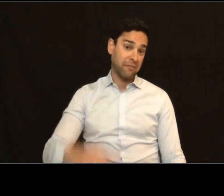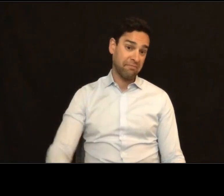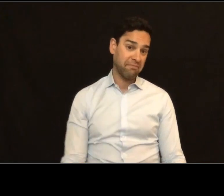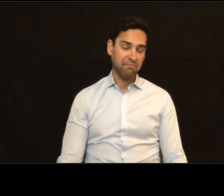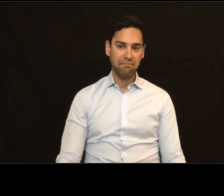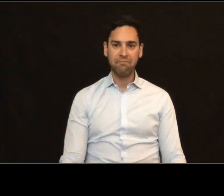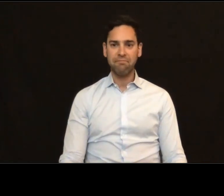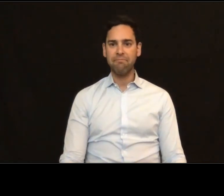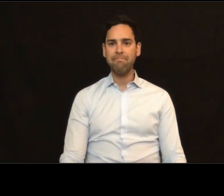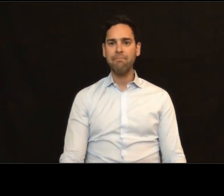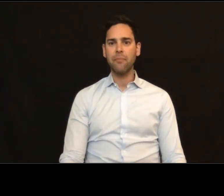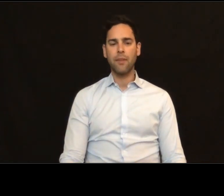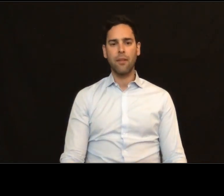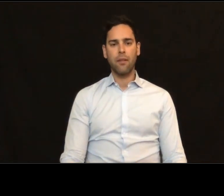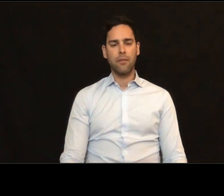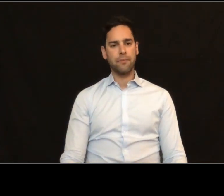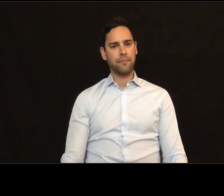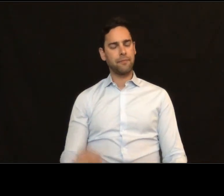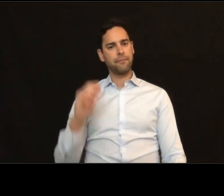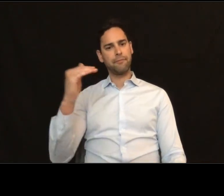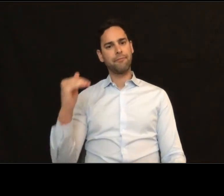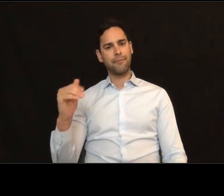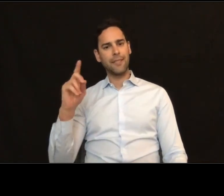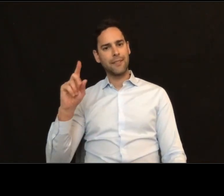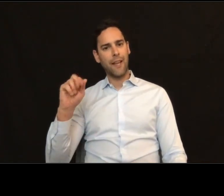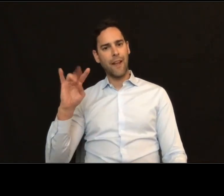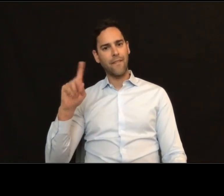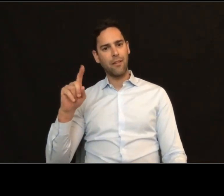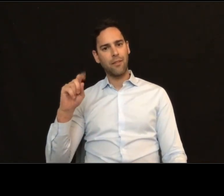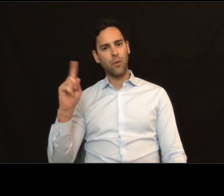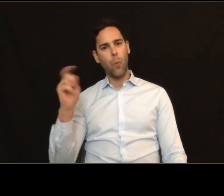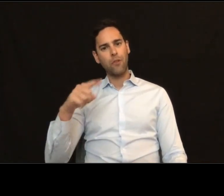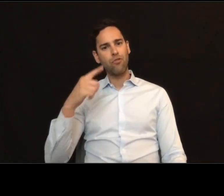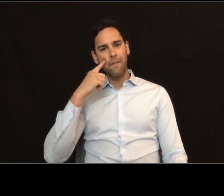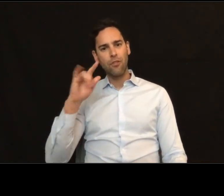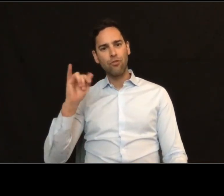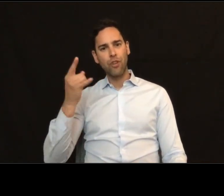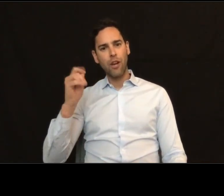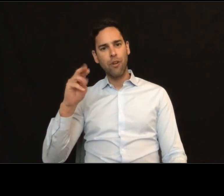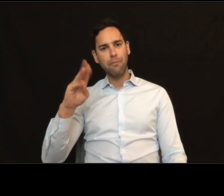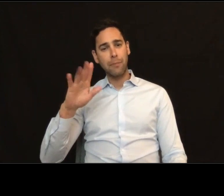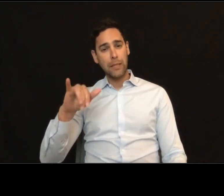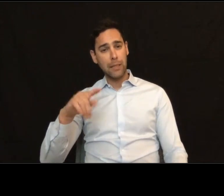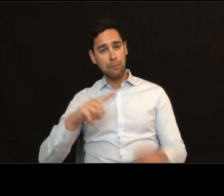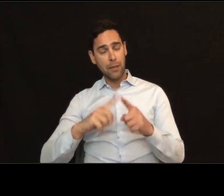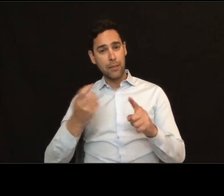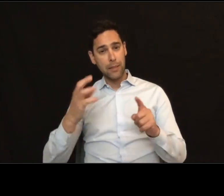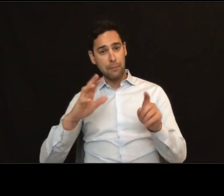Okay, I was a question for Jeremy, but Jeremy, I think you have gone now. Is that right?